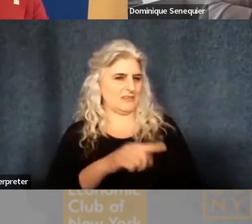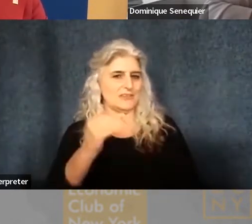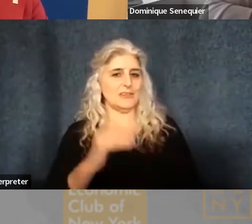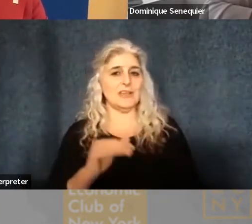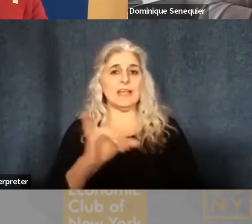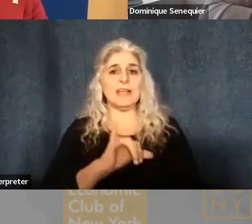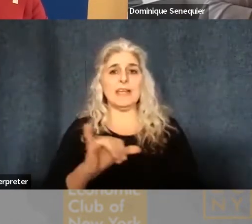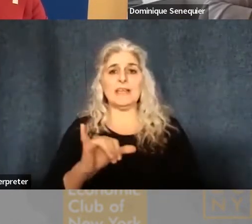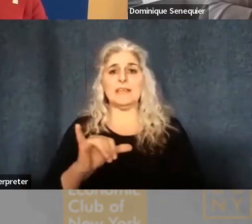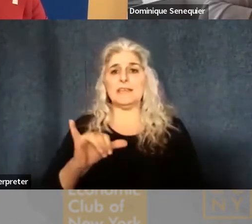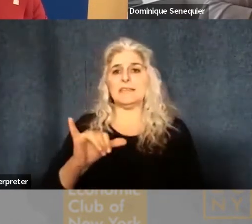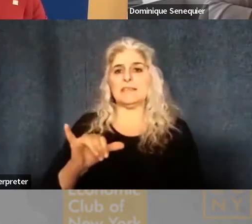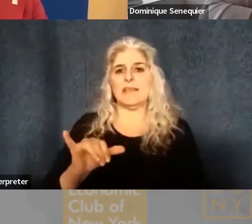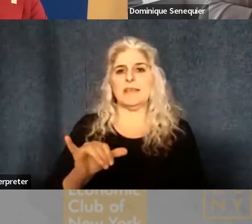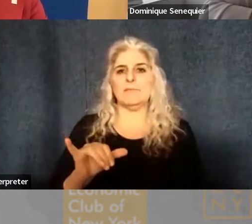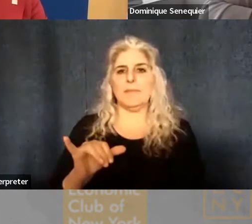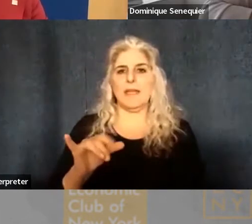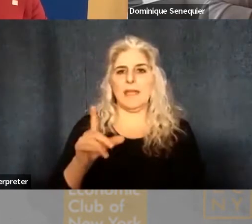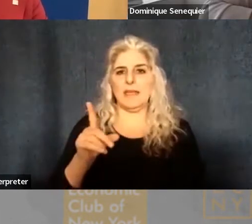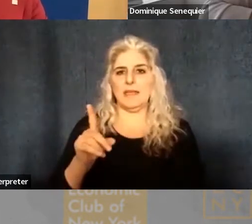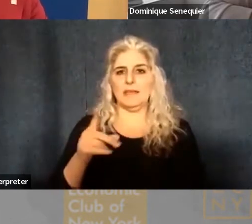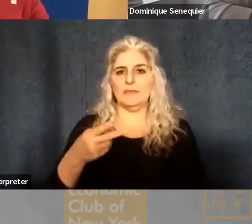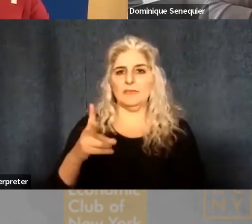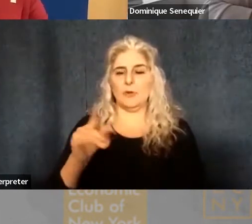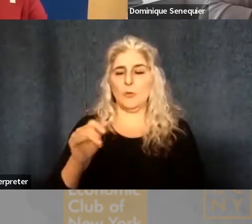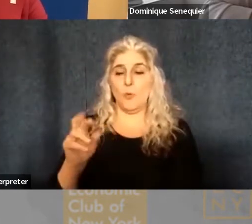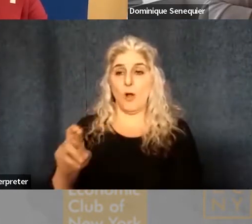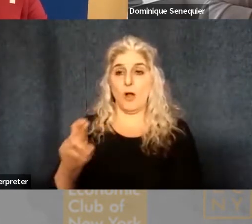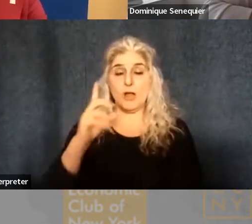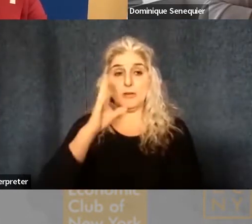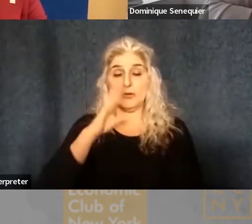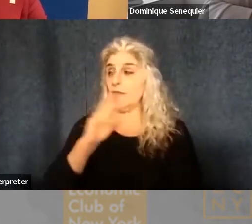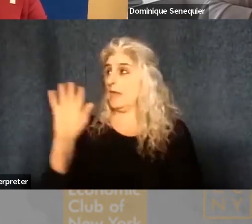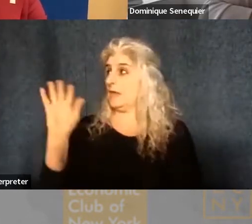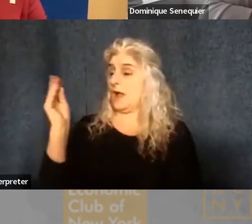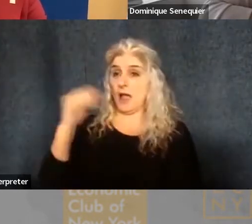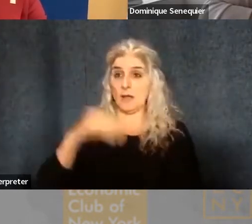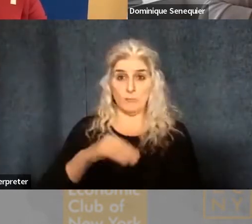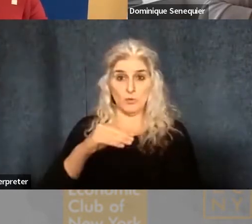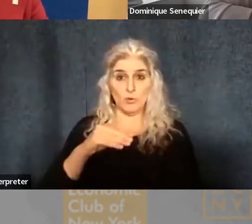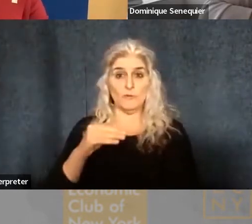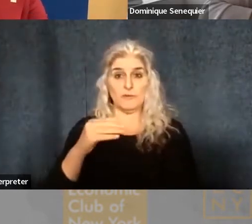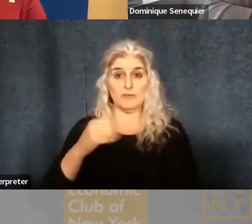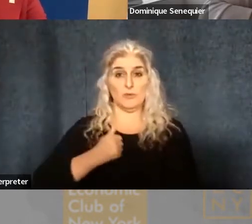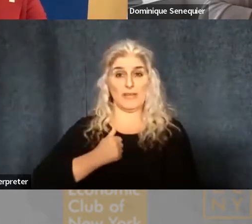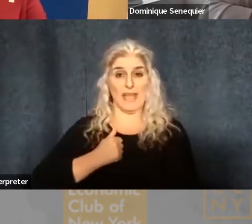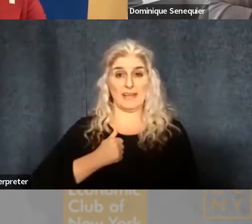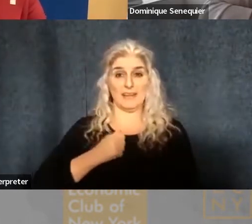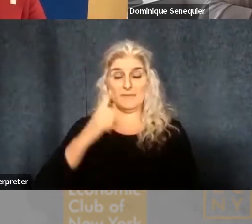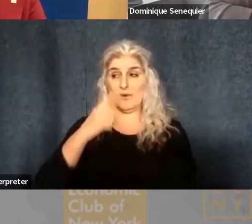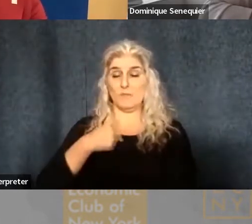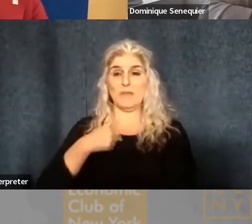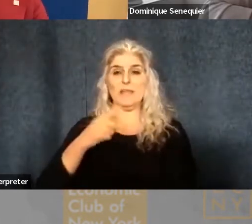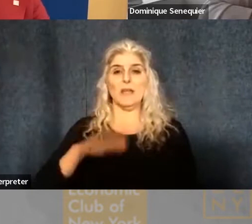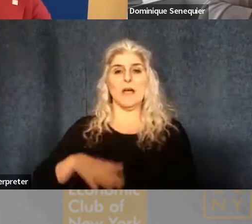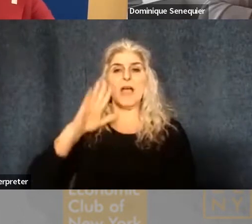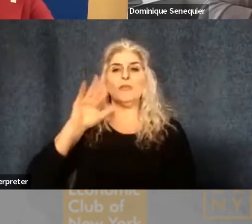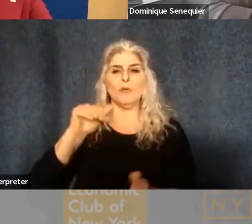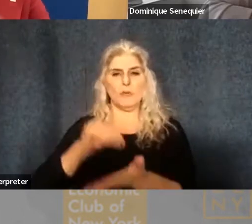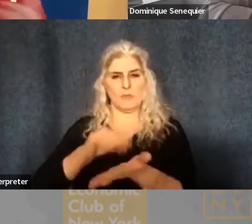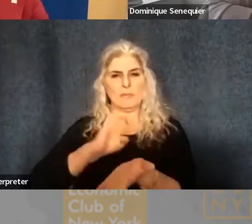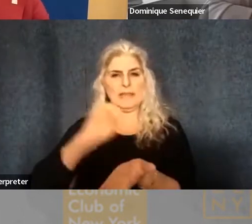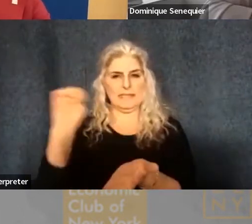was an immigrant. I found it and I came to Canada, very different cultural clash to be honest, coming from the Middle East to Canada